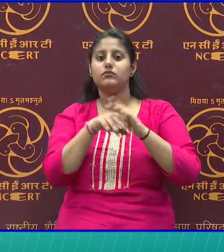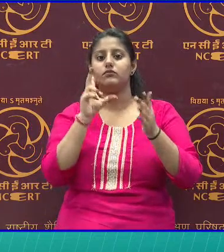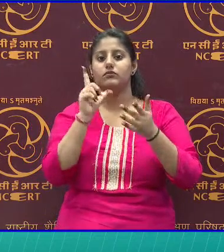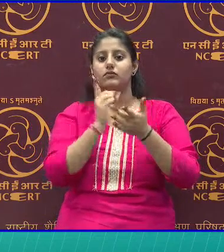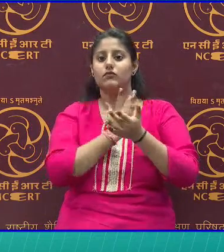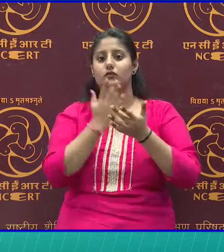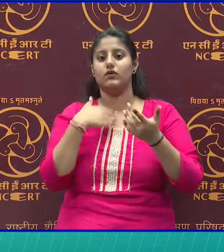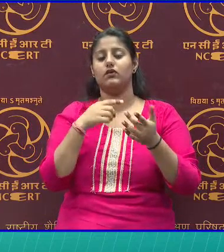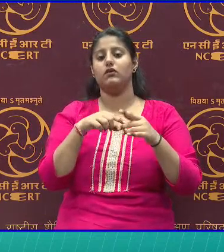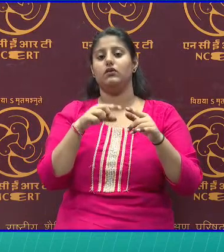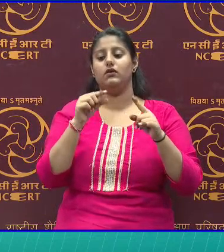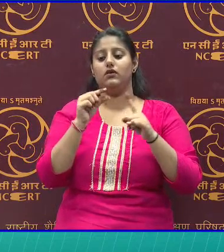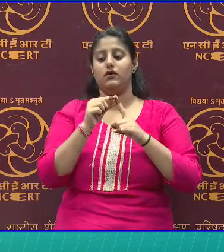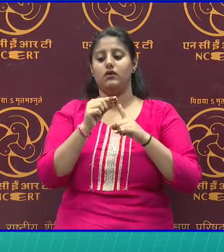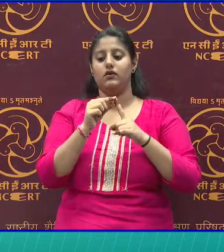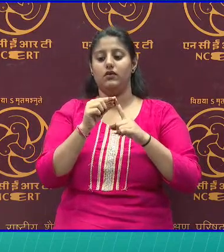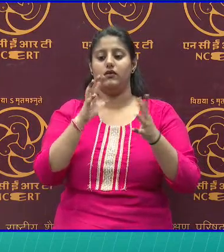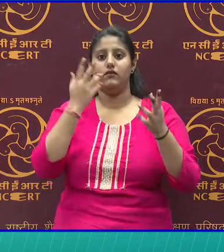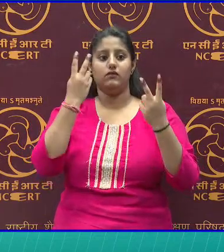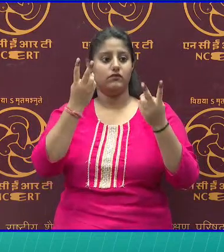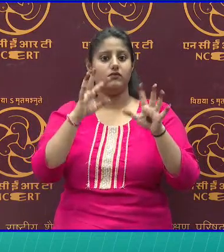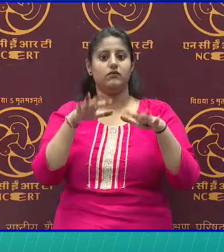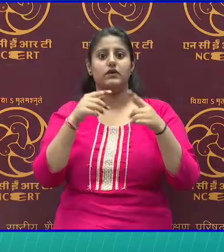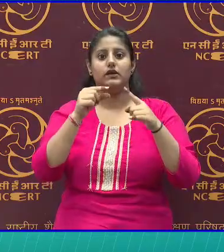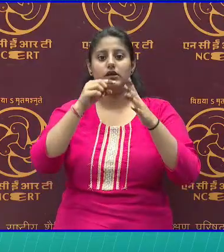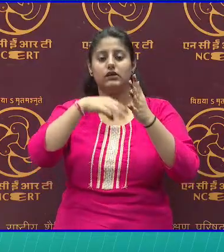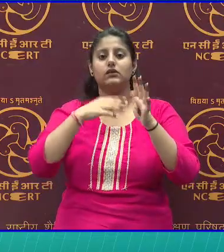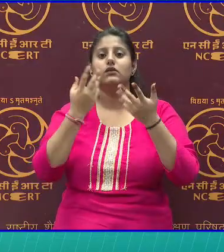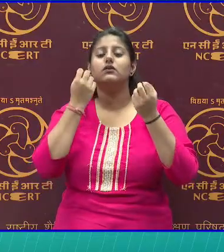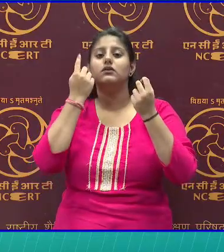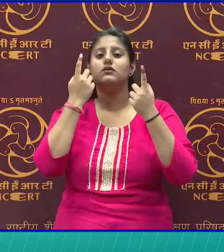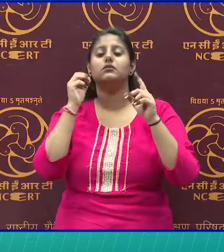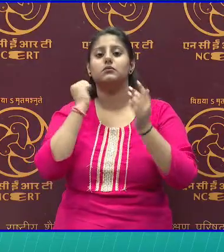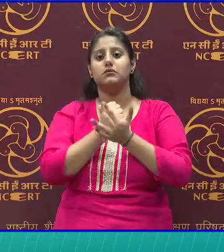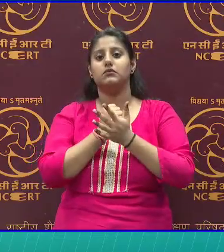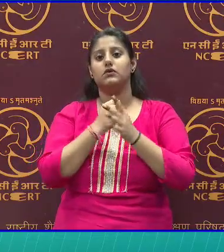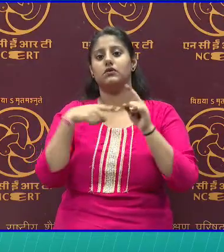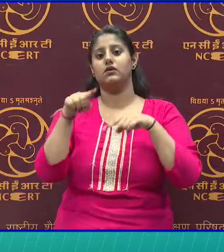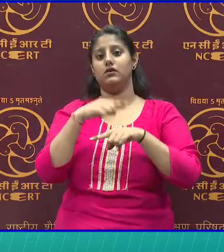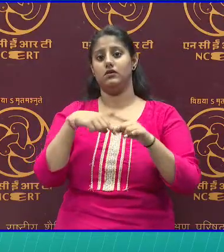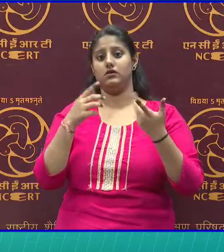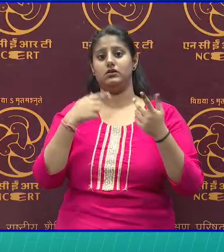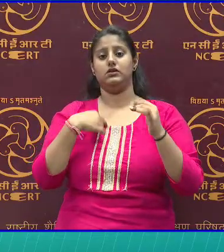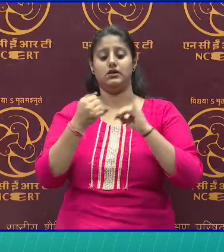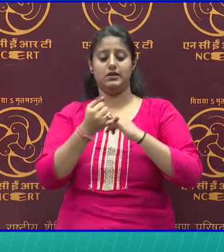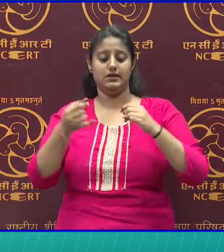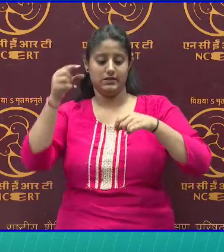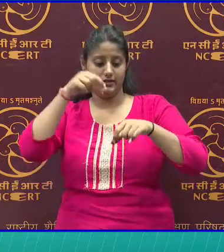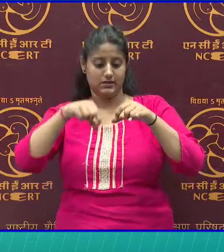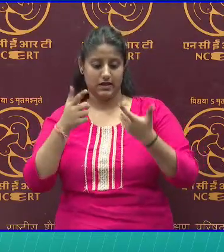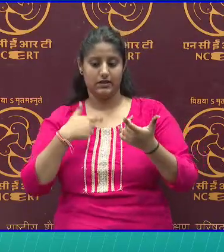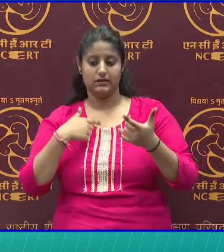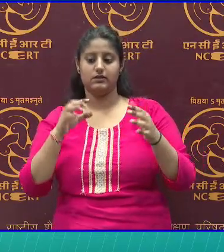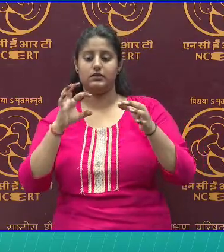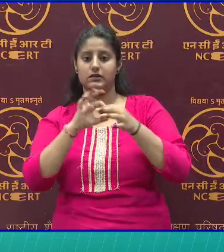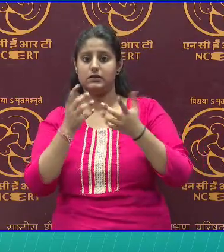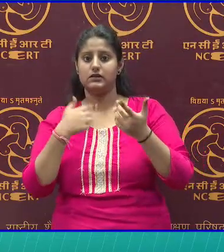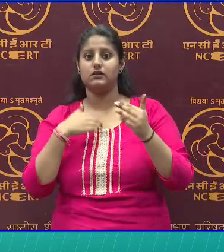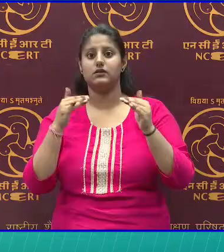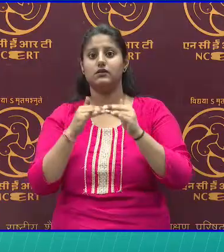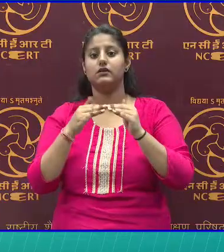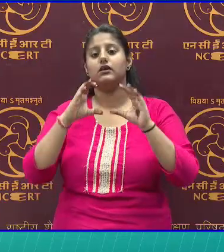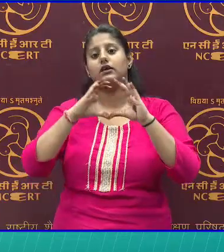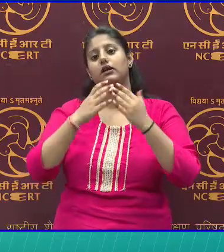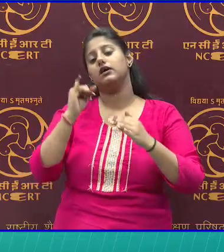understand the physical world in a more deeper way, so that when the disciplinary areas like science is introduced after, in class